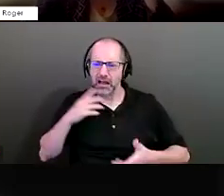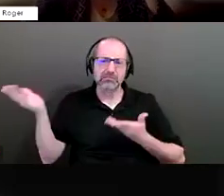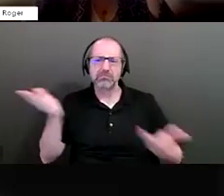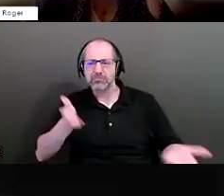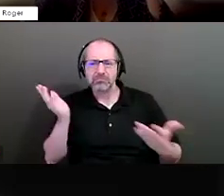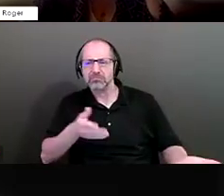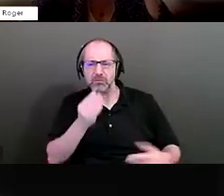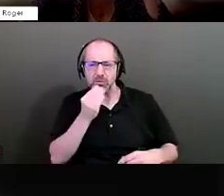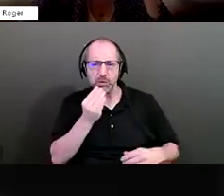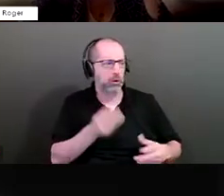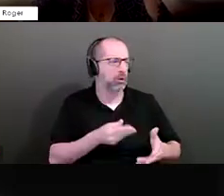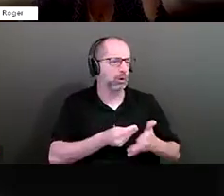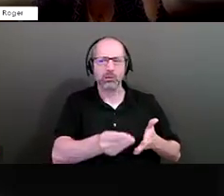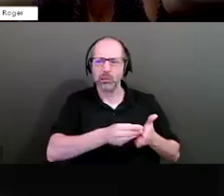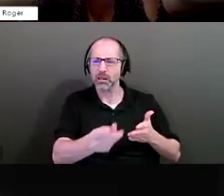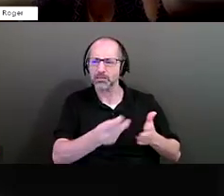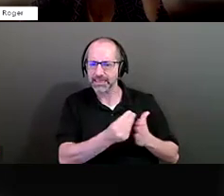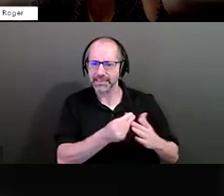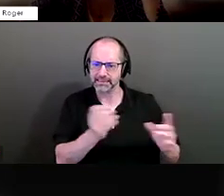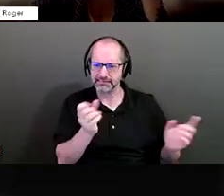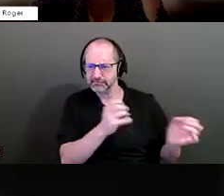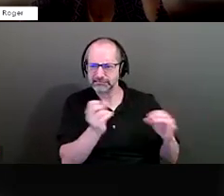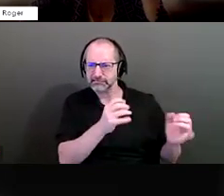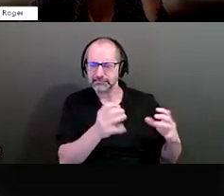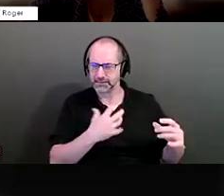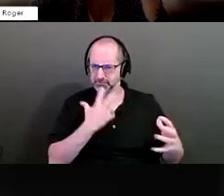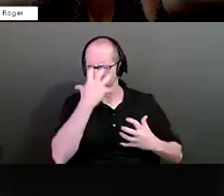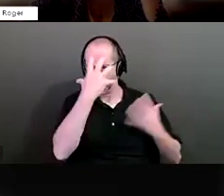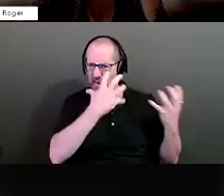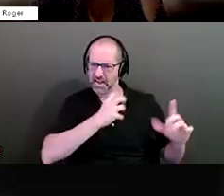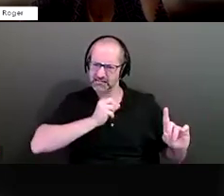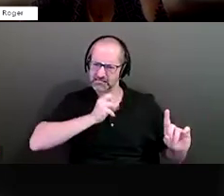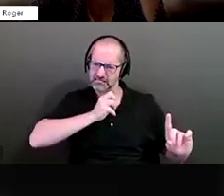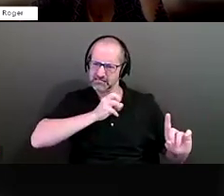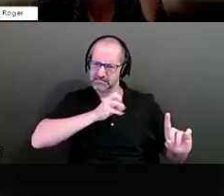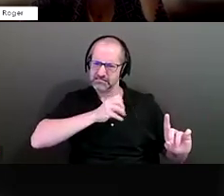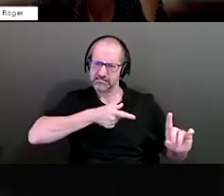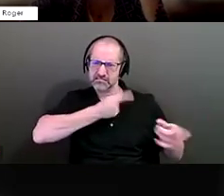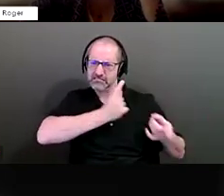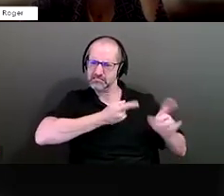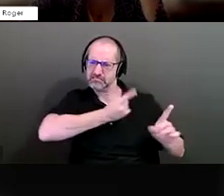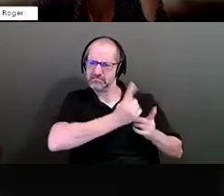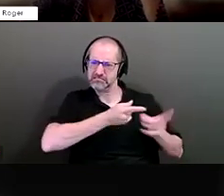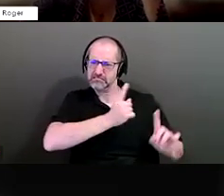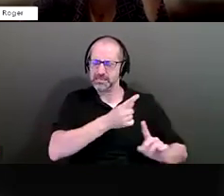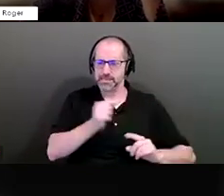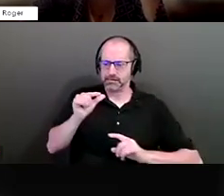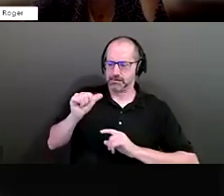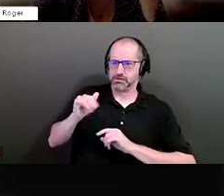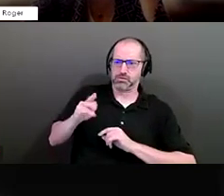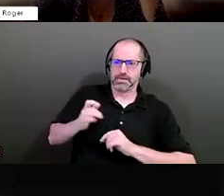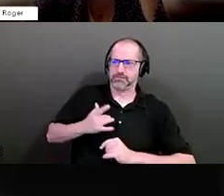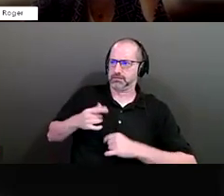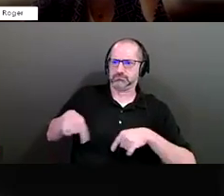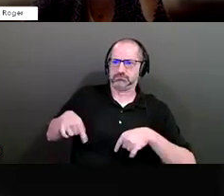for dinner. After a while, this escalated to verbal anger and accusations that made Grace feel scared. Her daughter